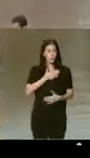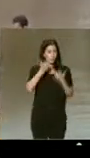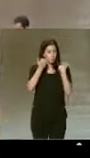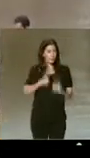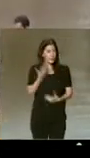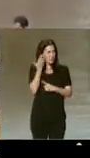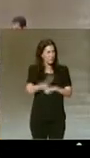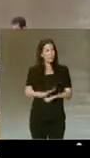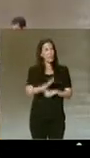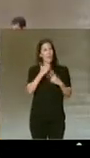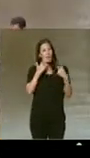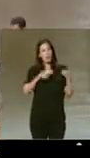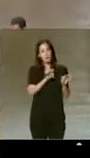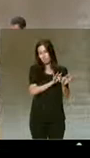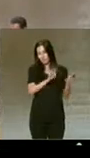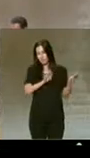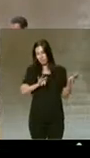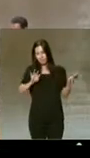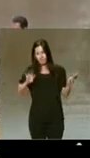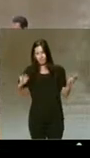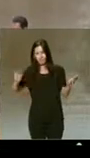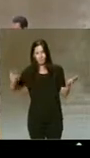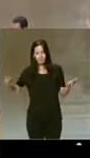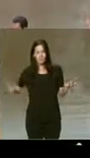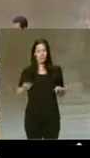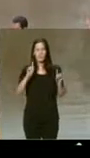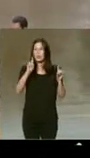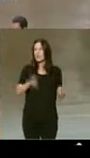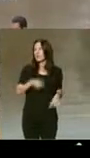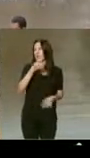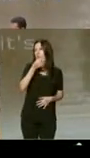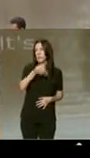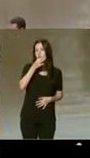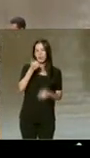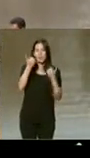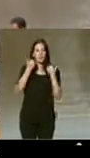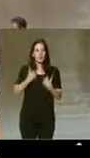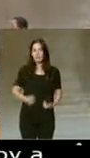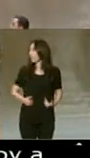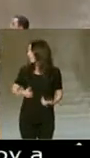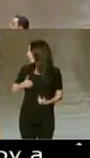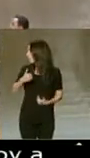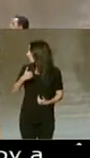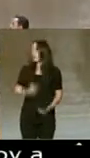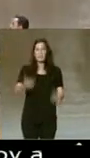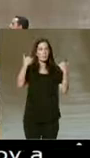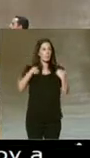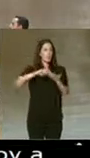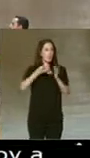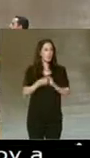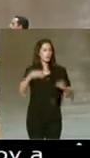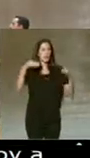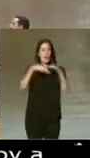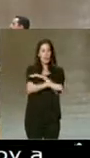by myself. I know it's very polite, but I just want to break the ice. I just want to say that I'm Drt4all2013,